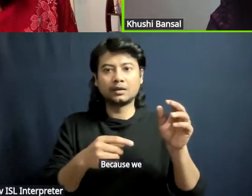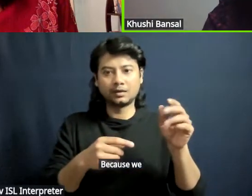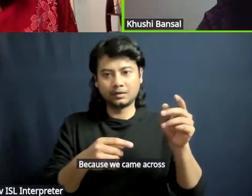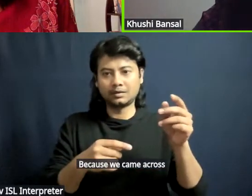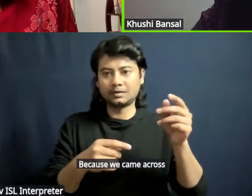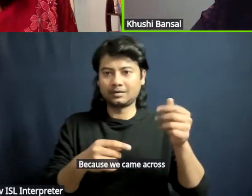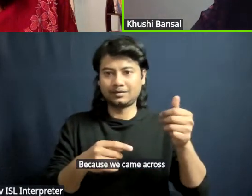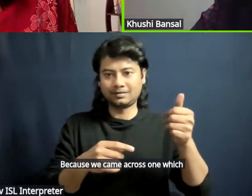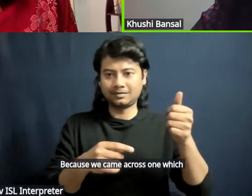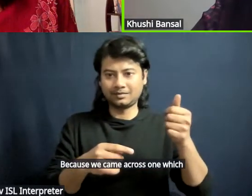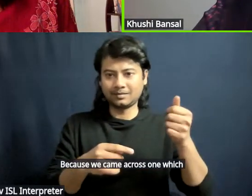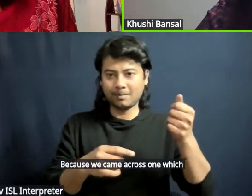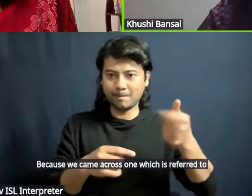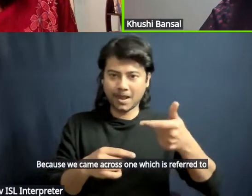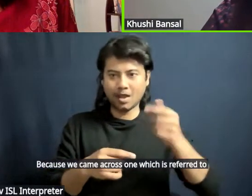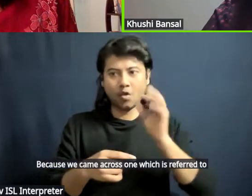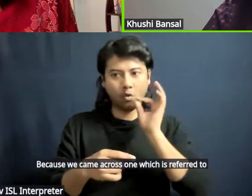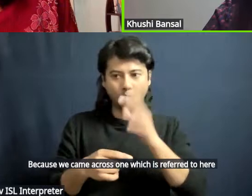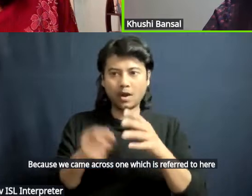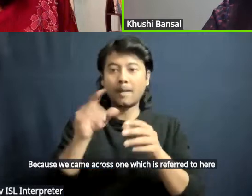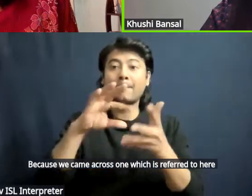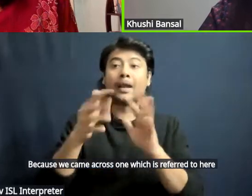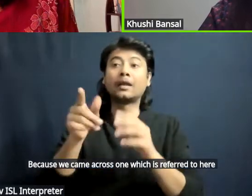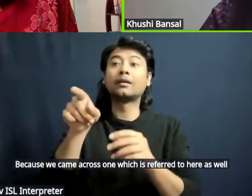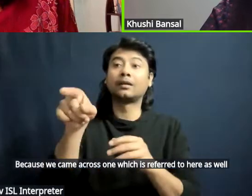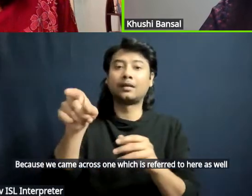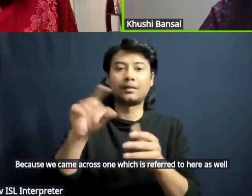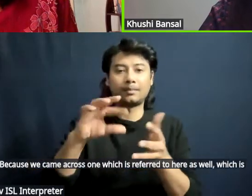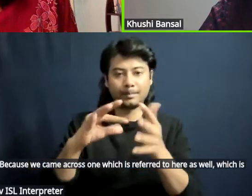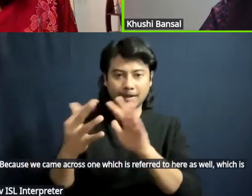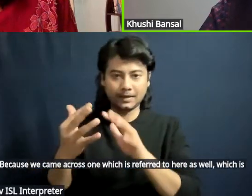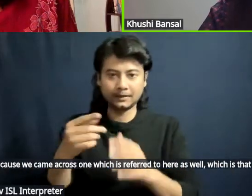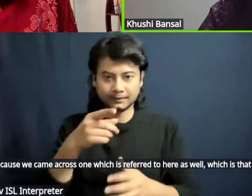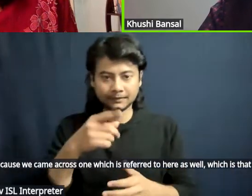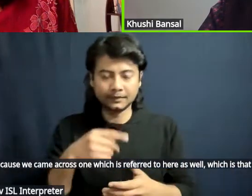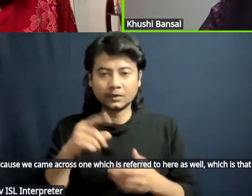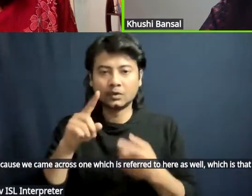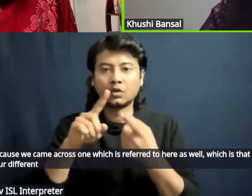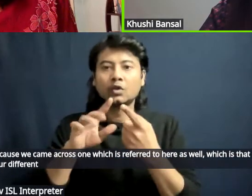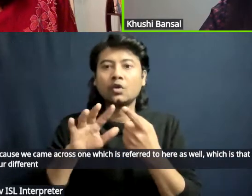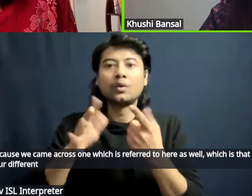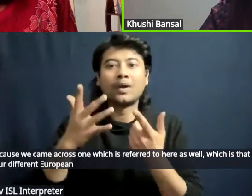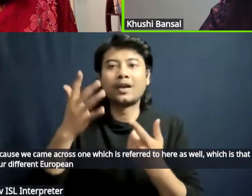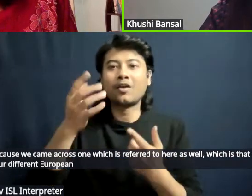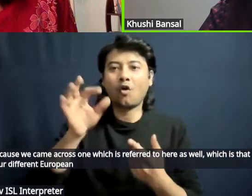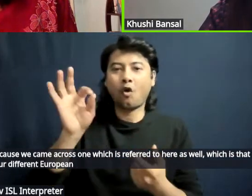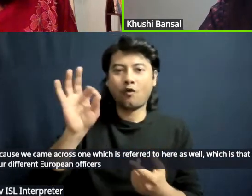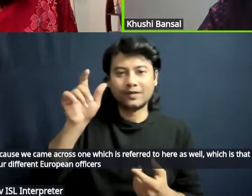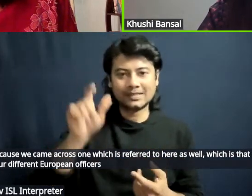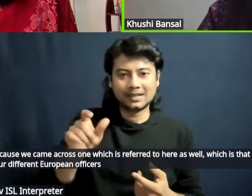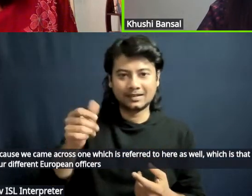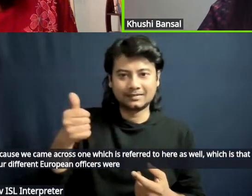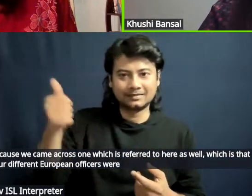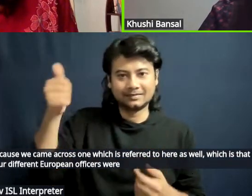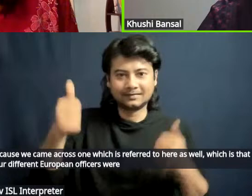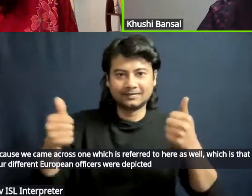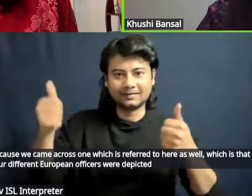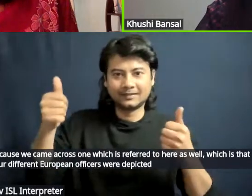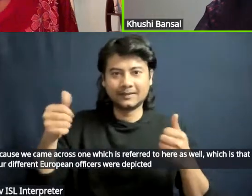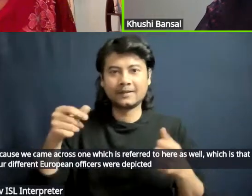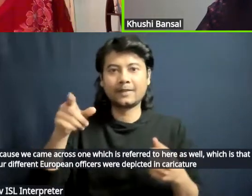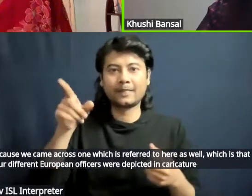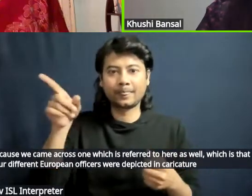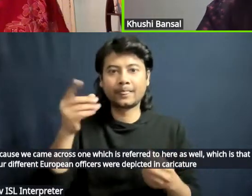is referred to here as well, which is that your different European officers were depicted in caricature